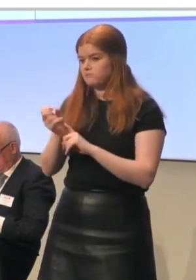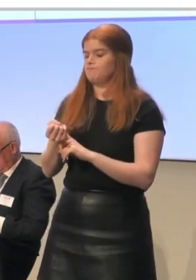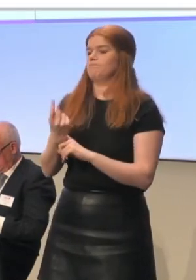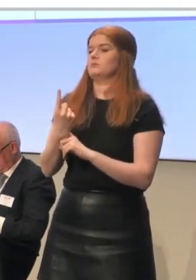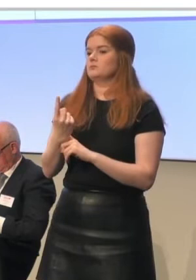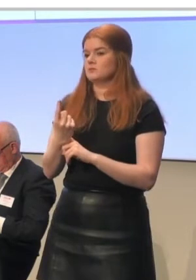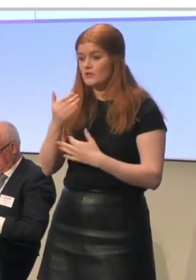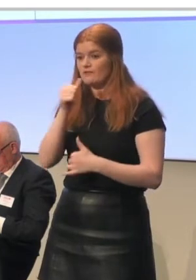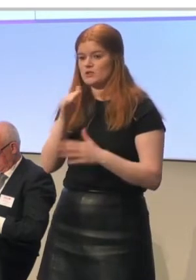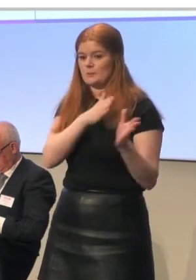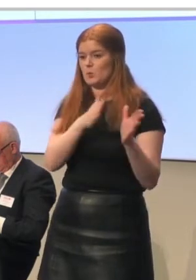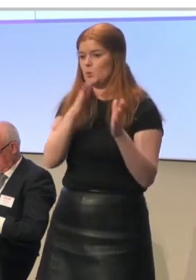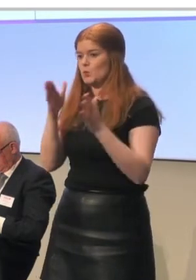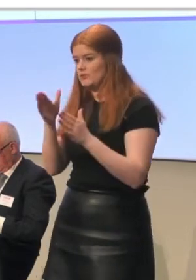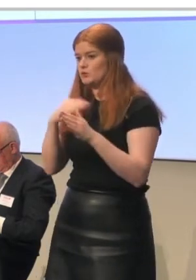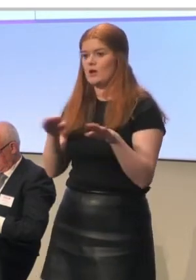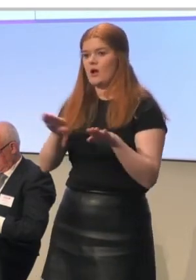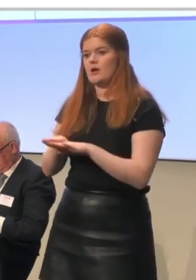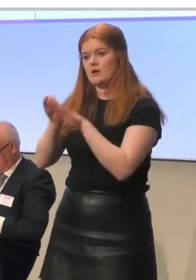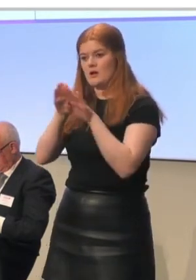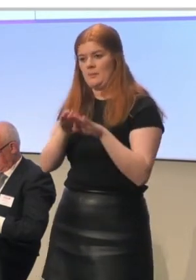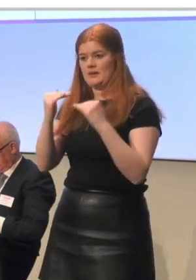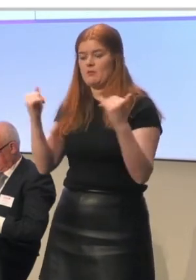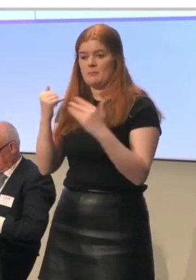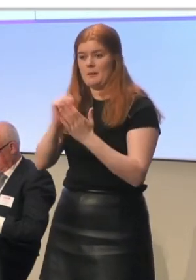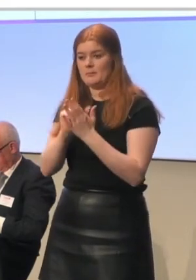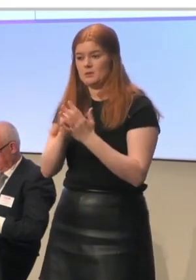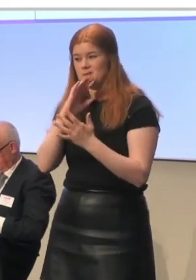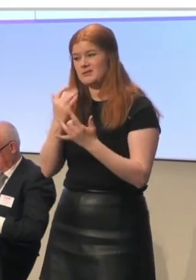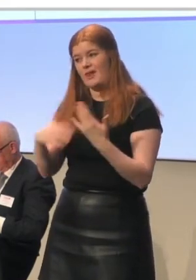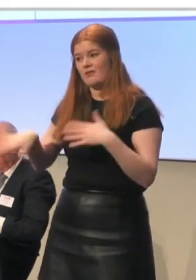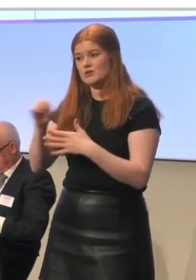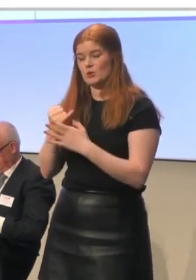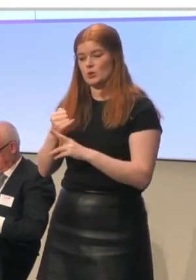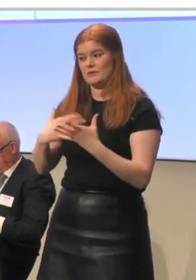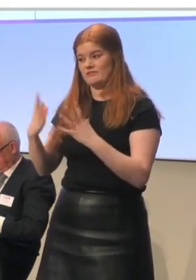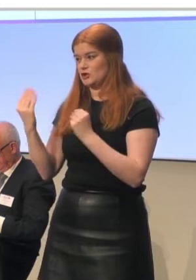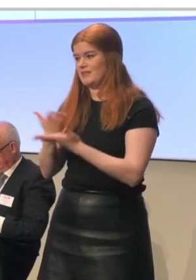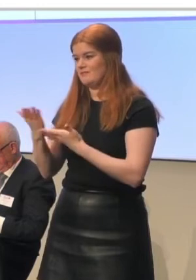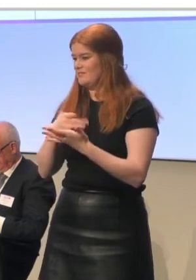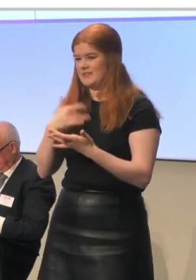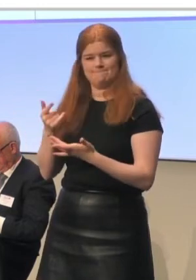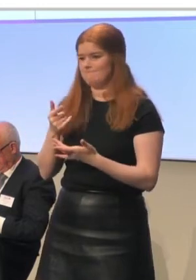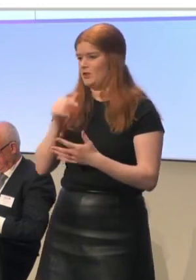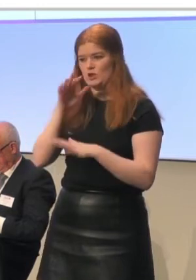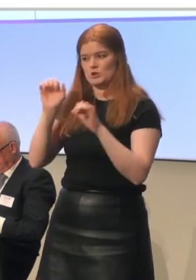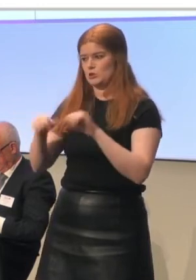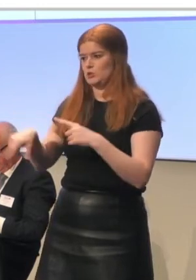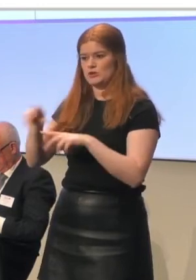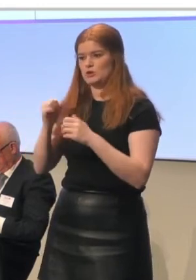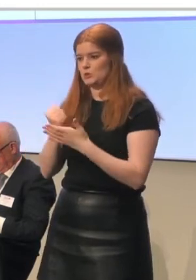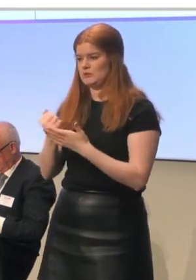first being that move towards common level papers. A lot of the schools we spoke to felt that really didn't suit their